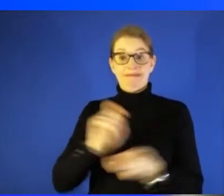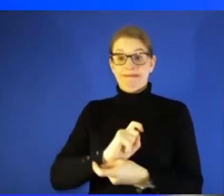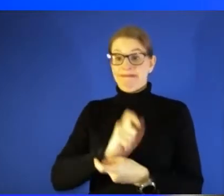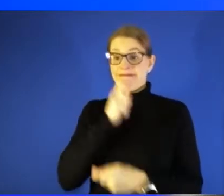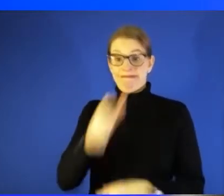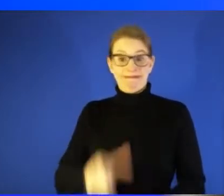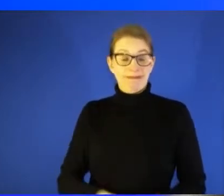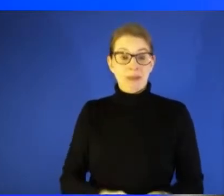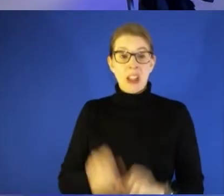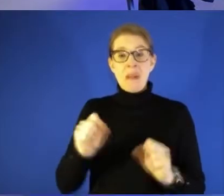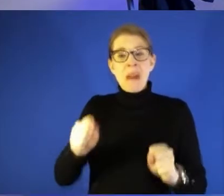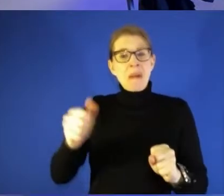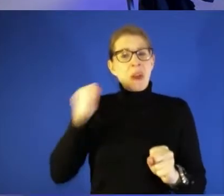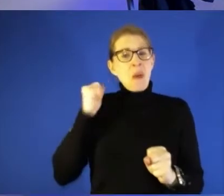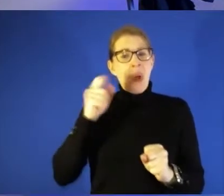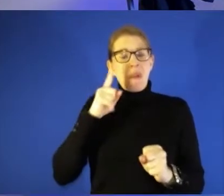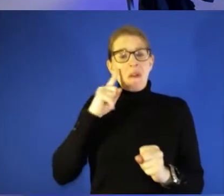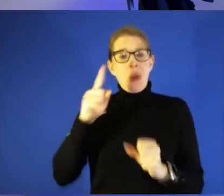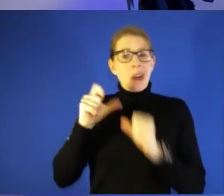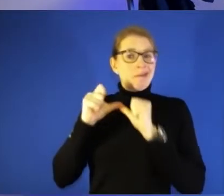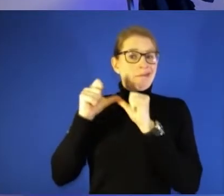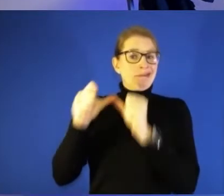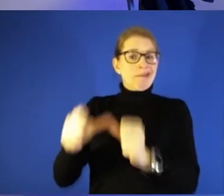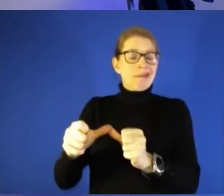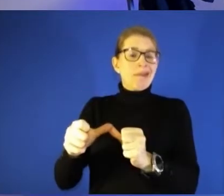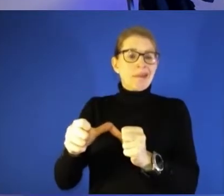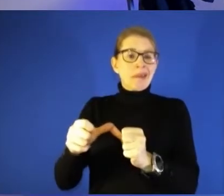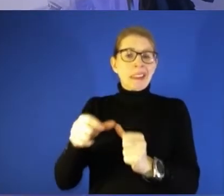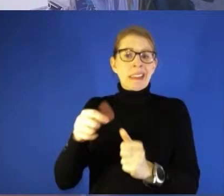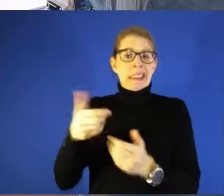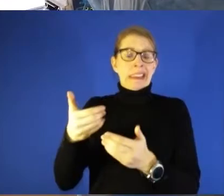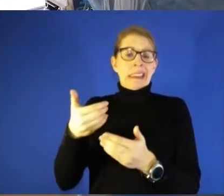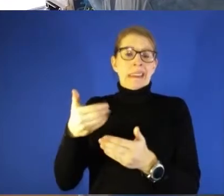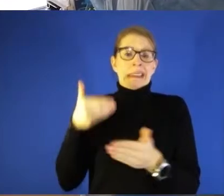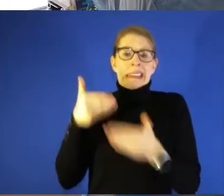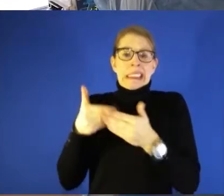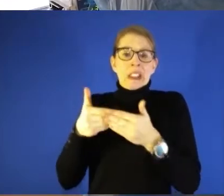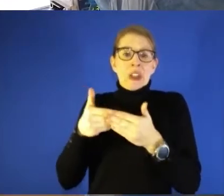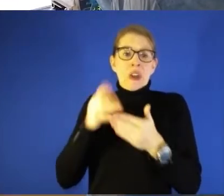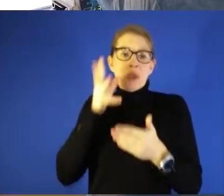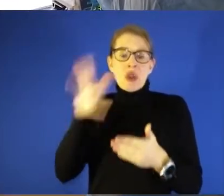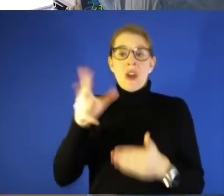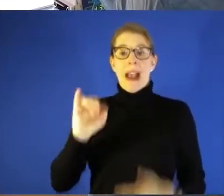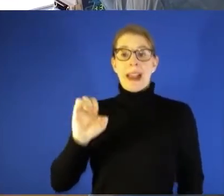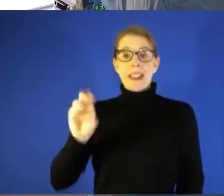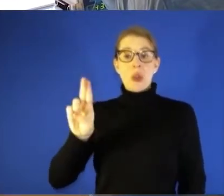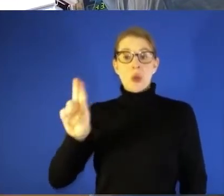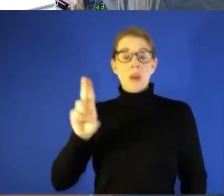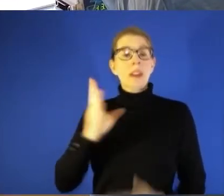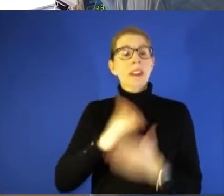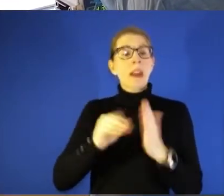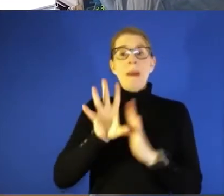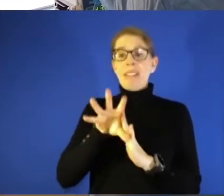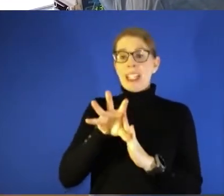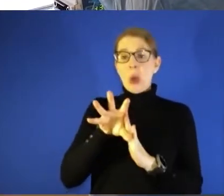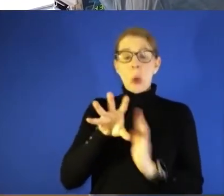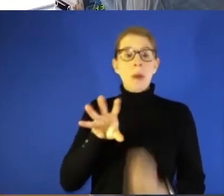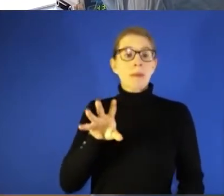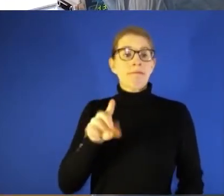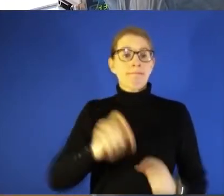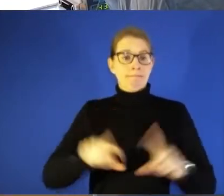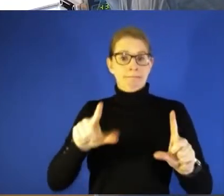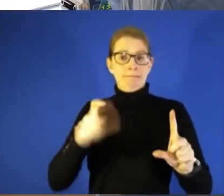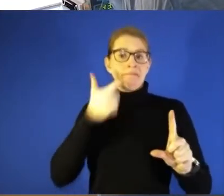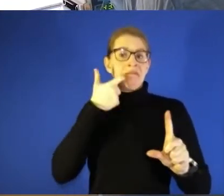won't for the near future. All right, I want to talk about the ICU. Mm-hmm. I know we have some video that we have recently